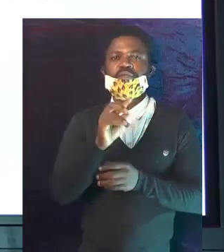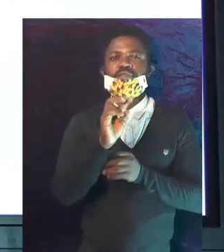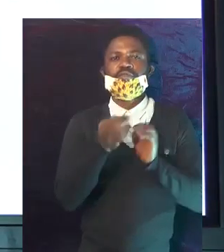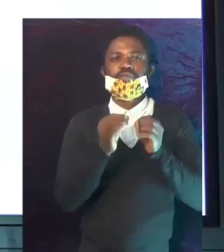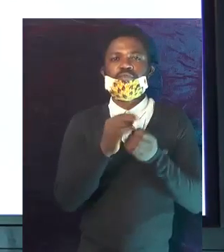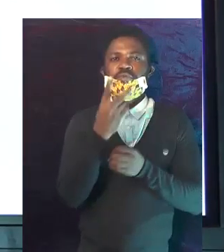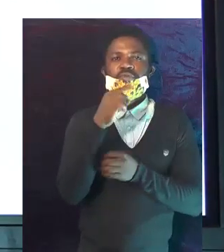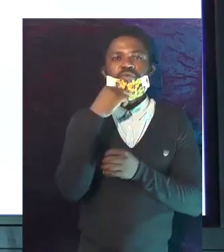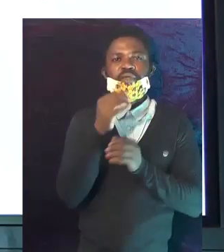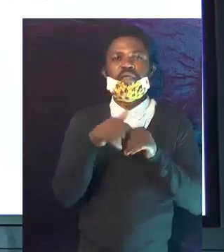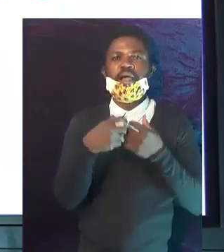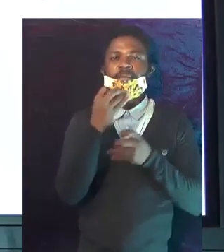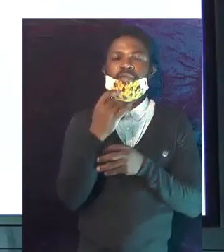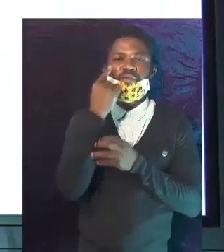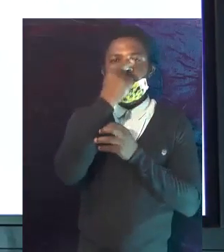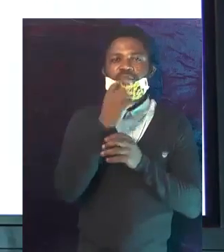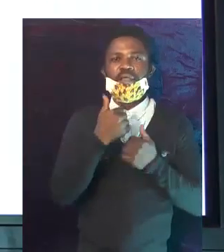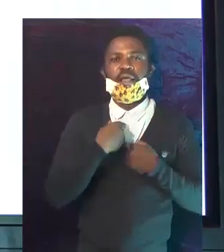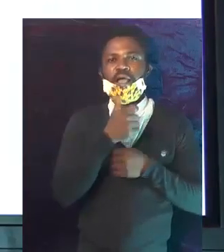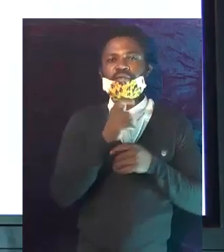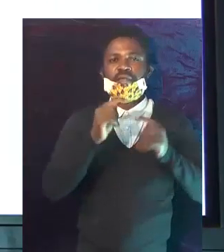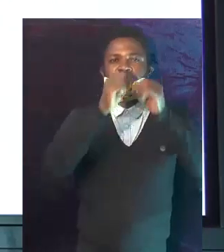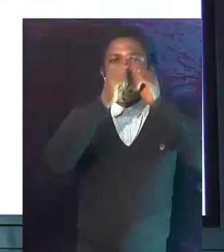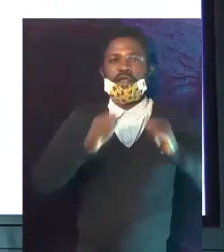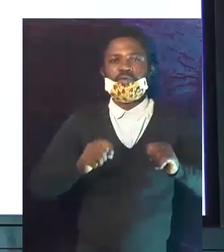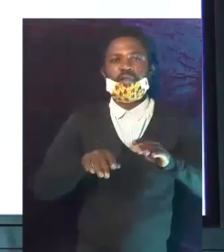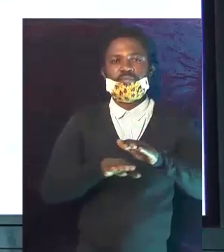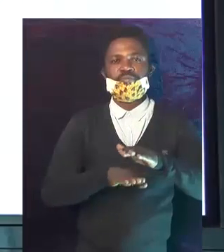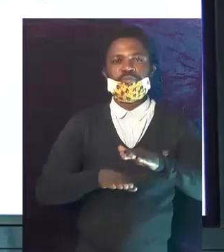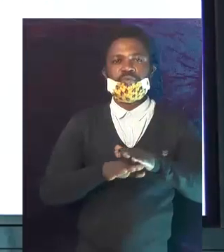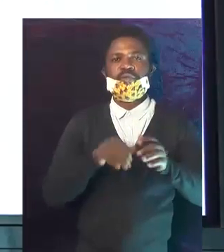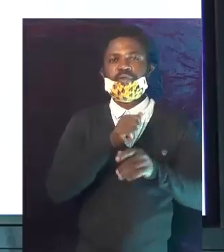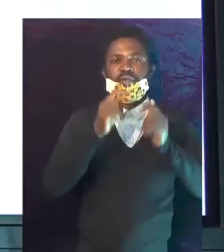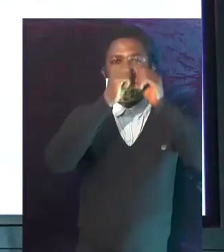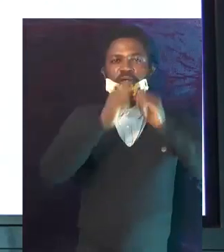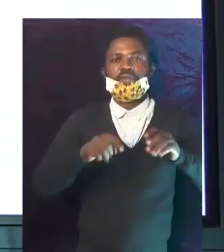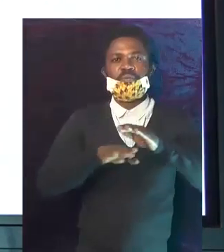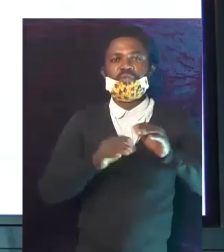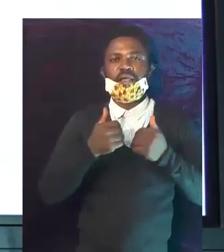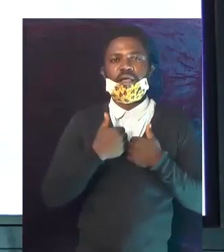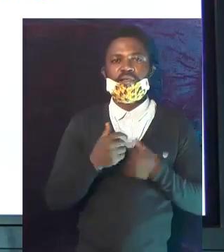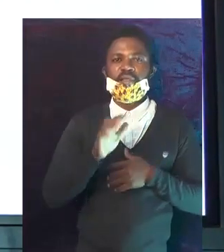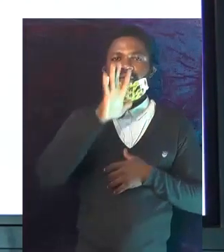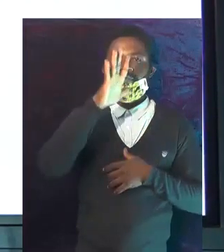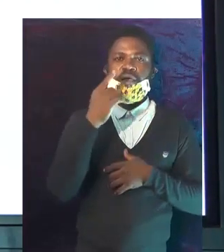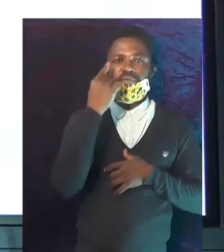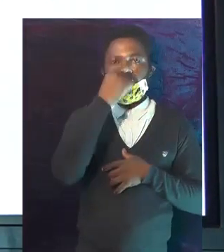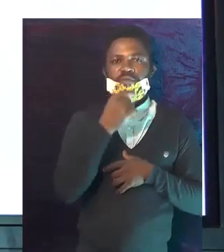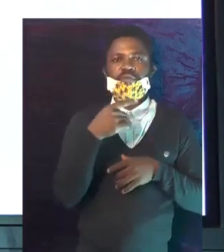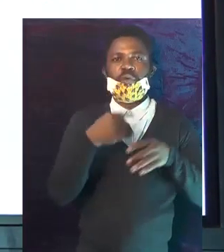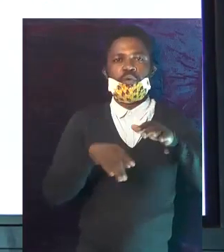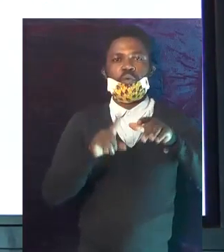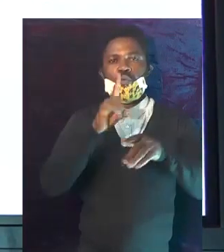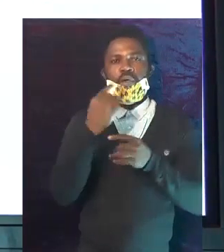The second question says, how many faces has a triangular prism? A triangular prism has 5